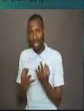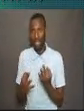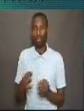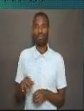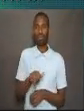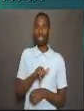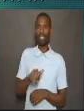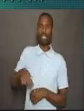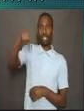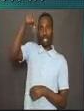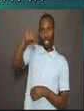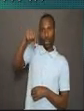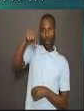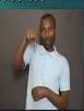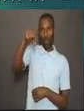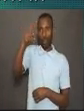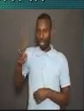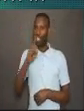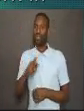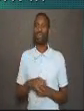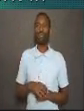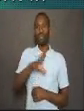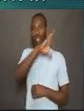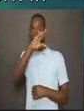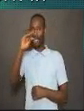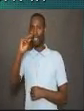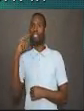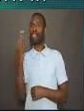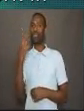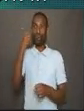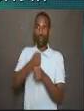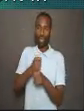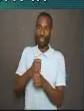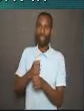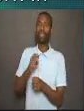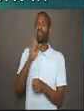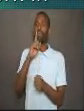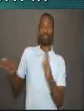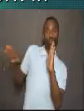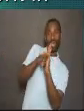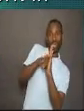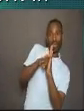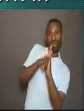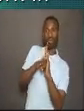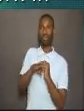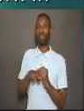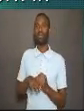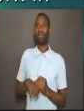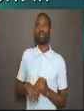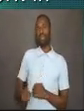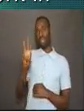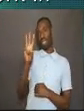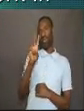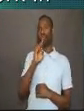as QH, and the useful work is represented by